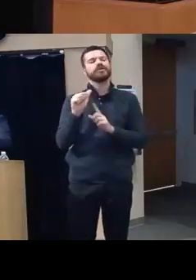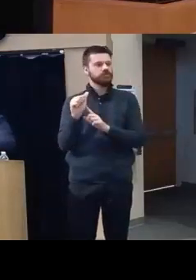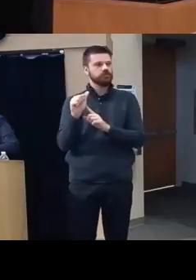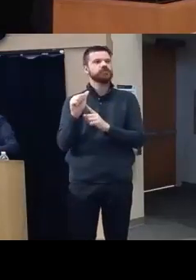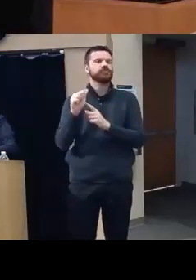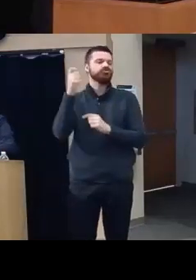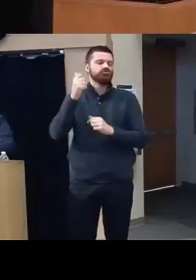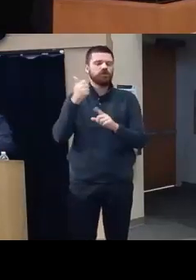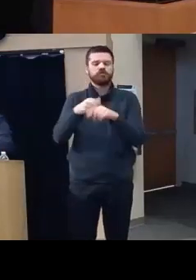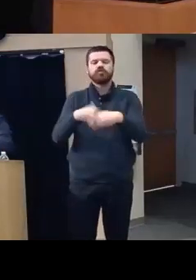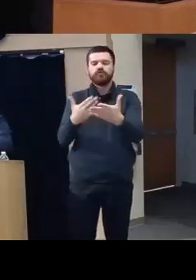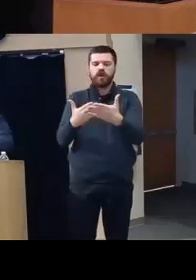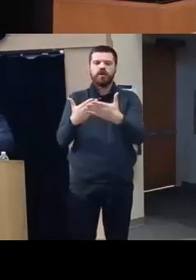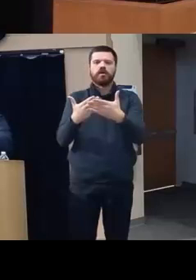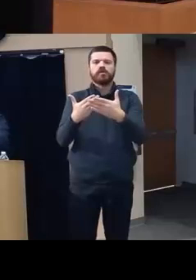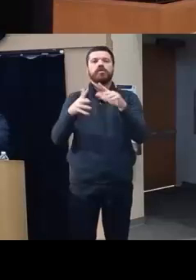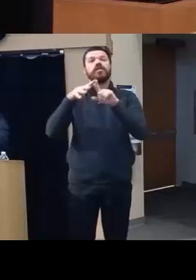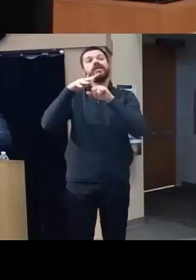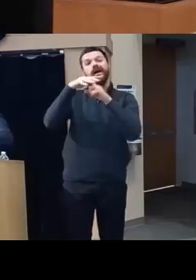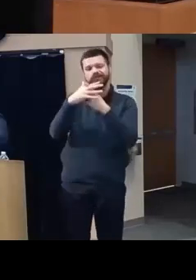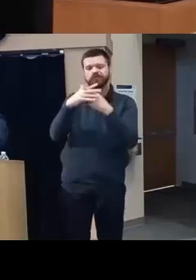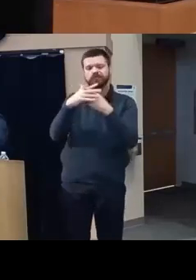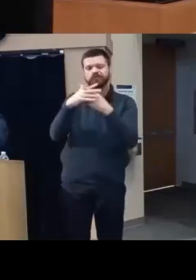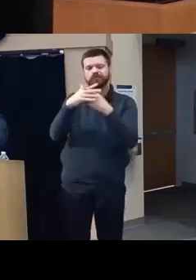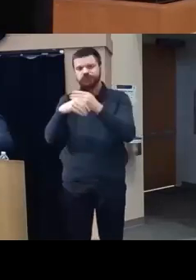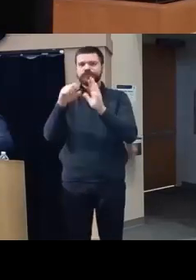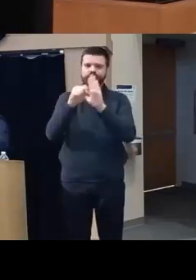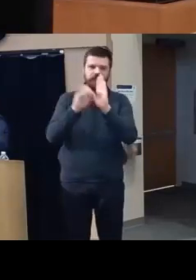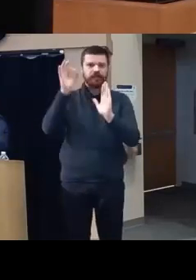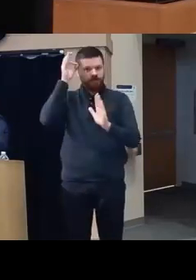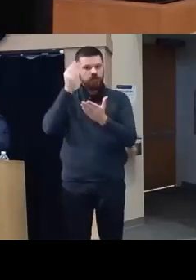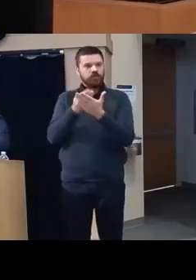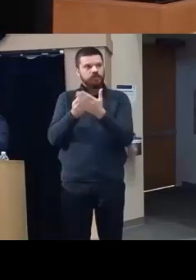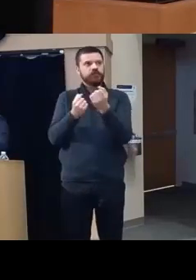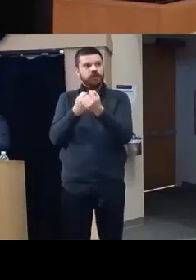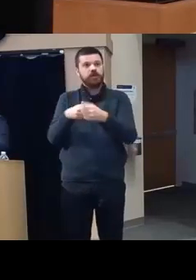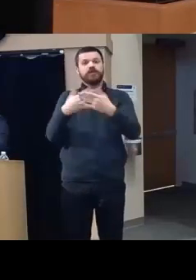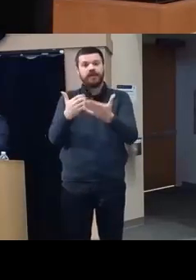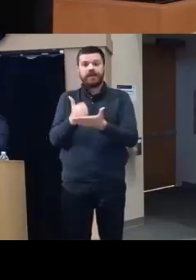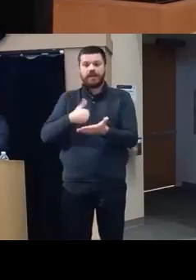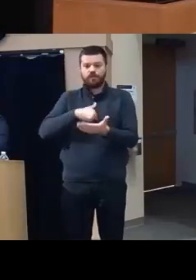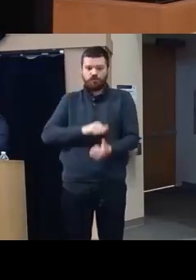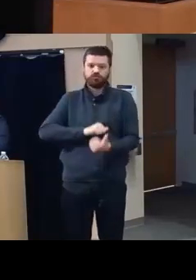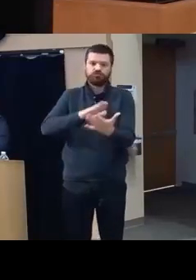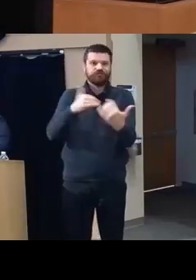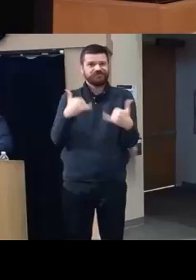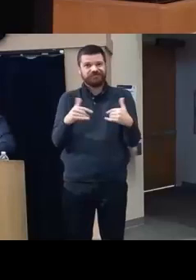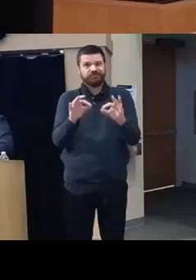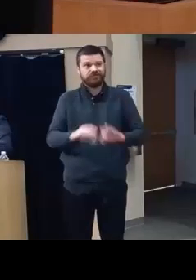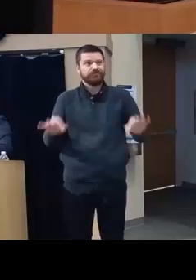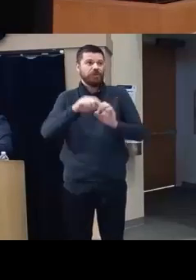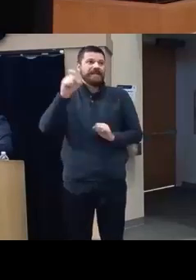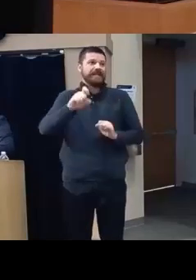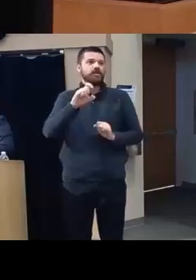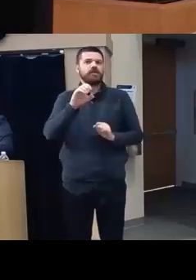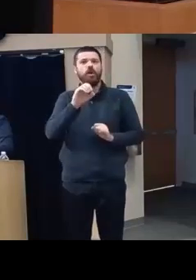overdose crisis as additional federal funding and state funding is being made available to help us address this really critical need